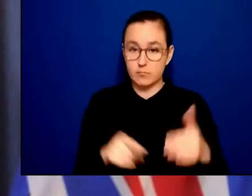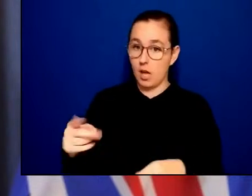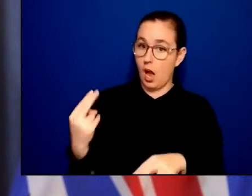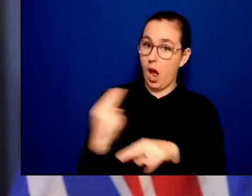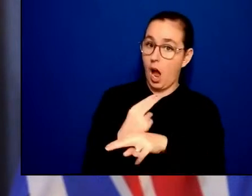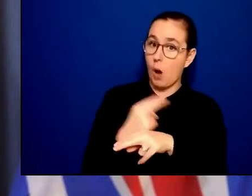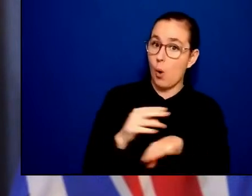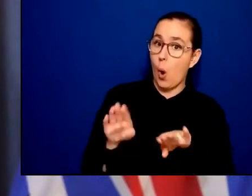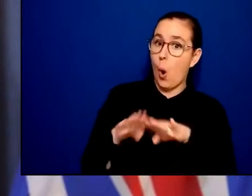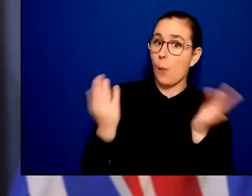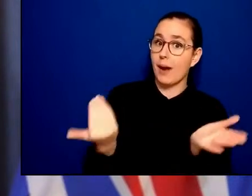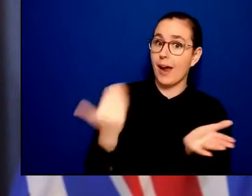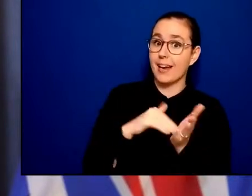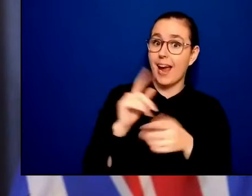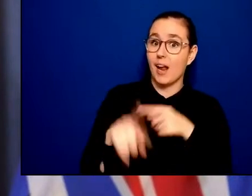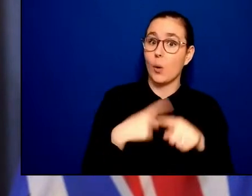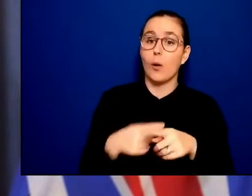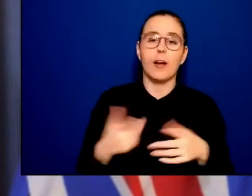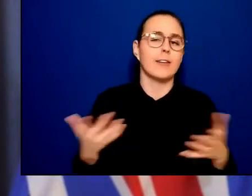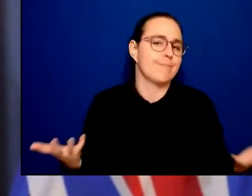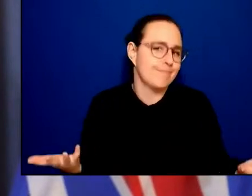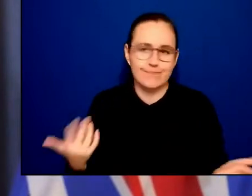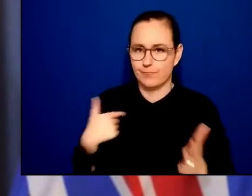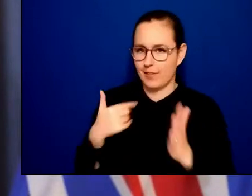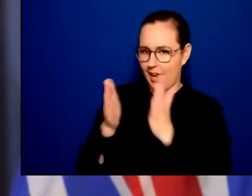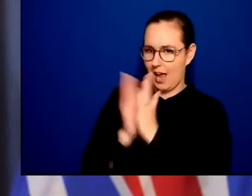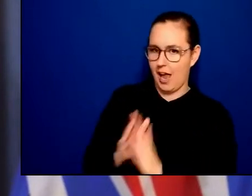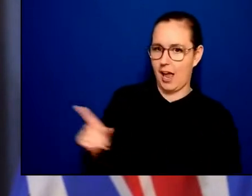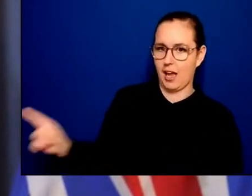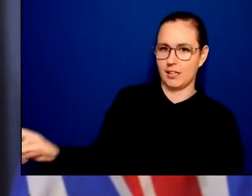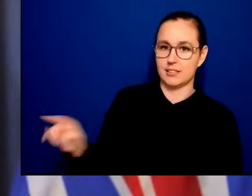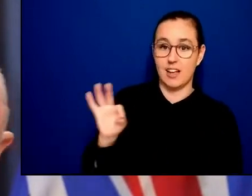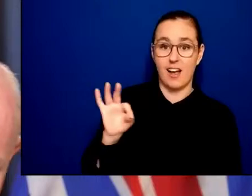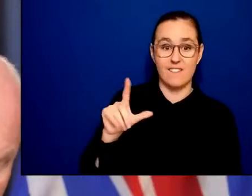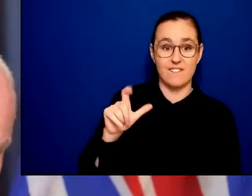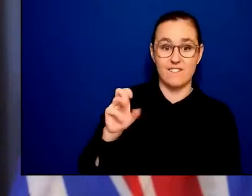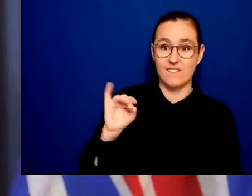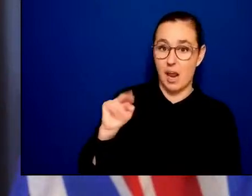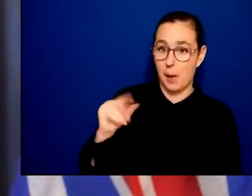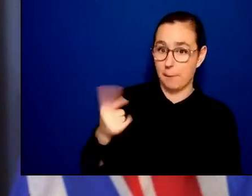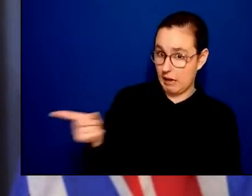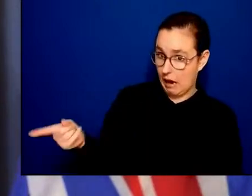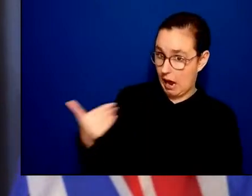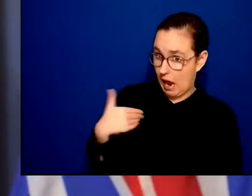ask Minister Fleming if he has further updates as to what he's already announced. Thank you.